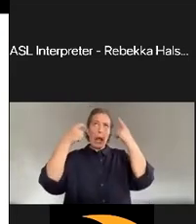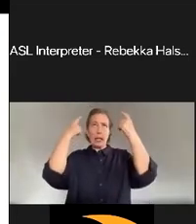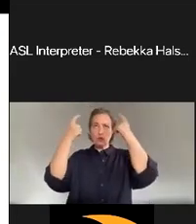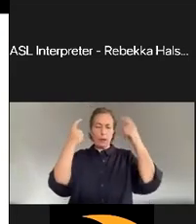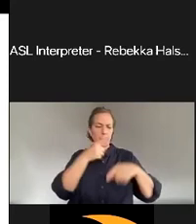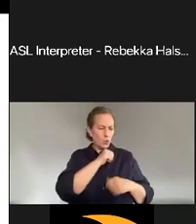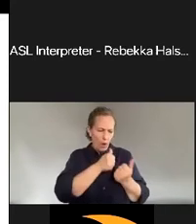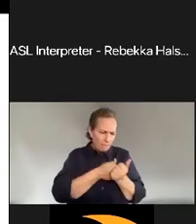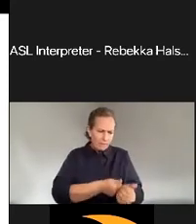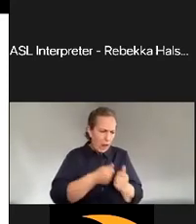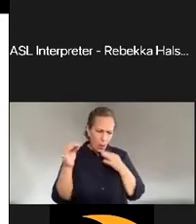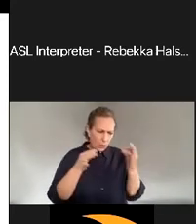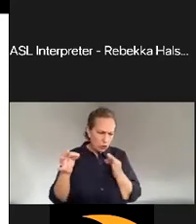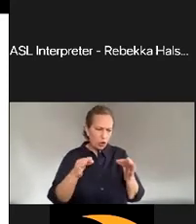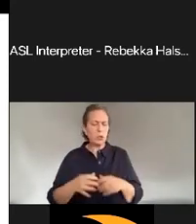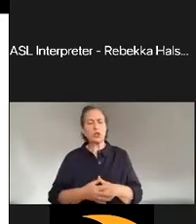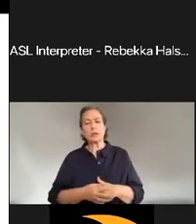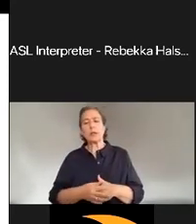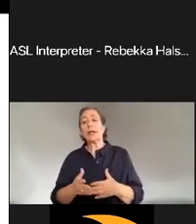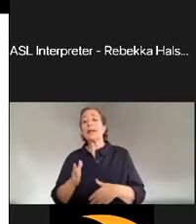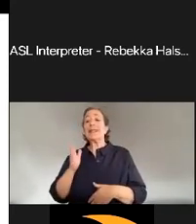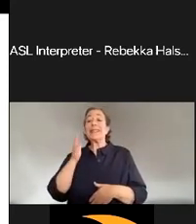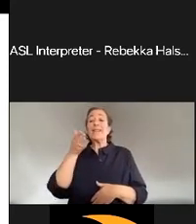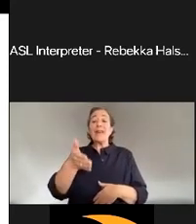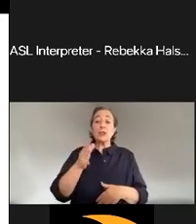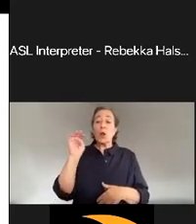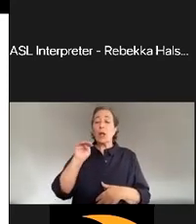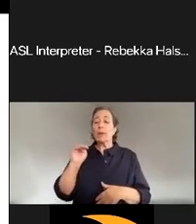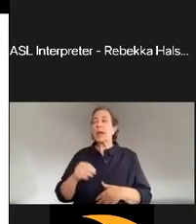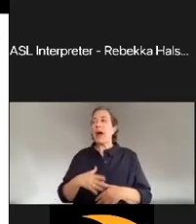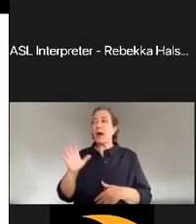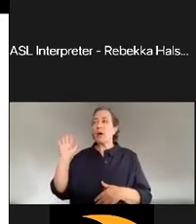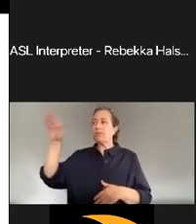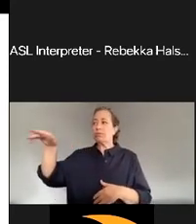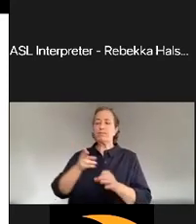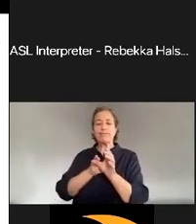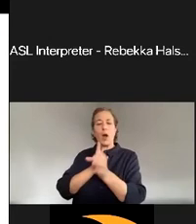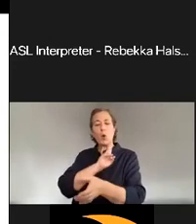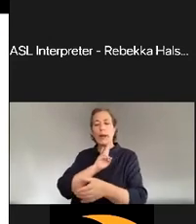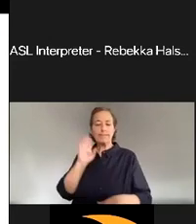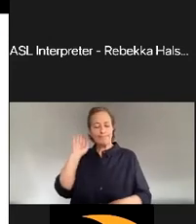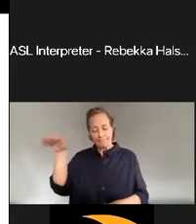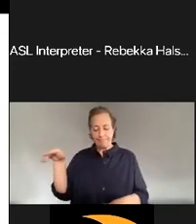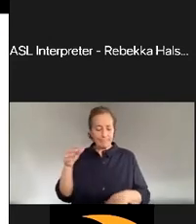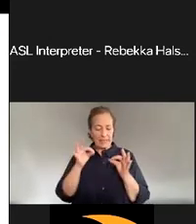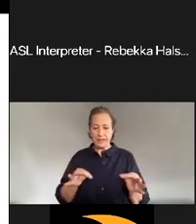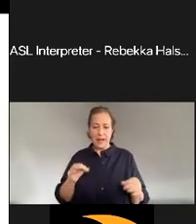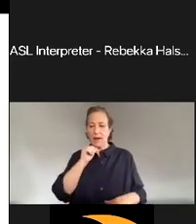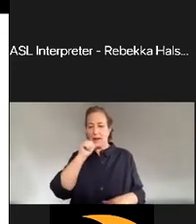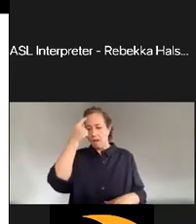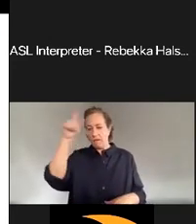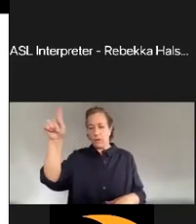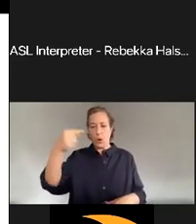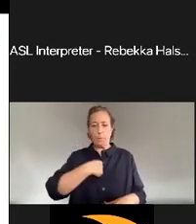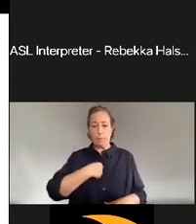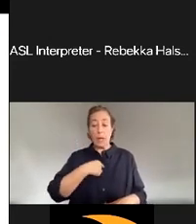instructions. Eventually, Mateo decides to quit school, deciding it's just not for him, and he won't ever be able to